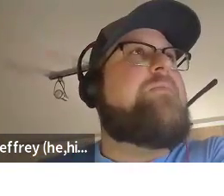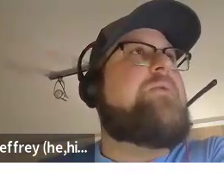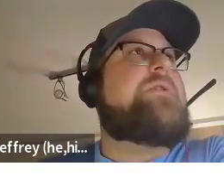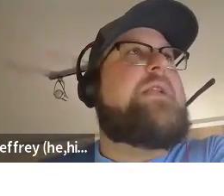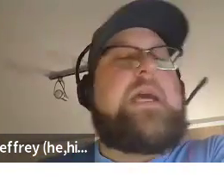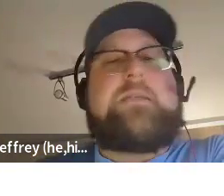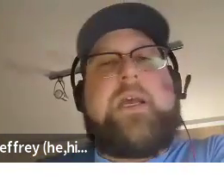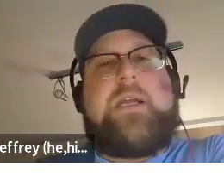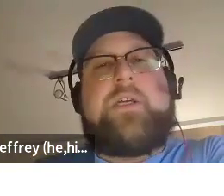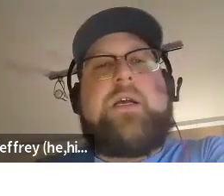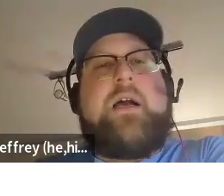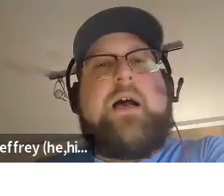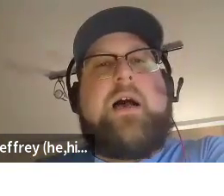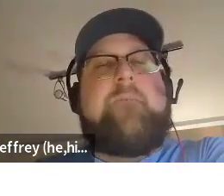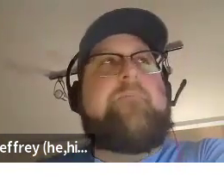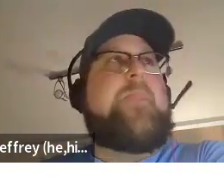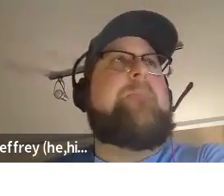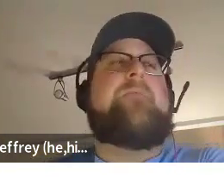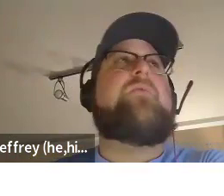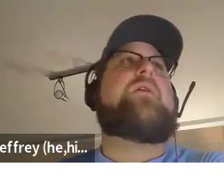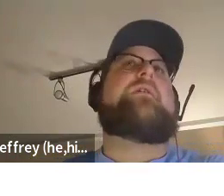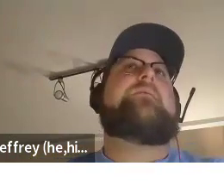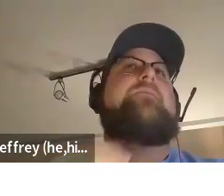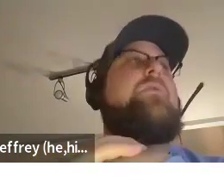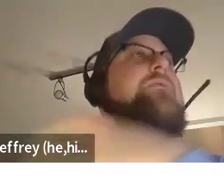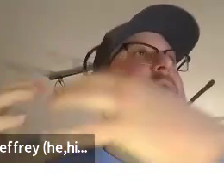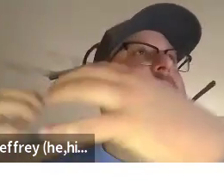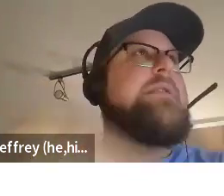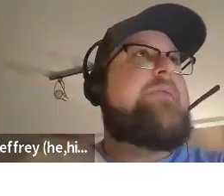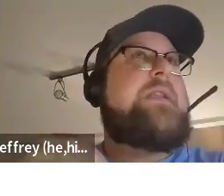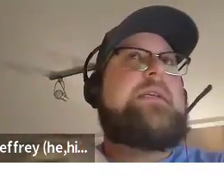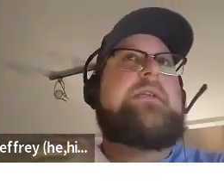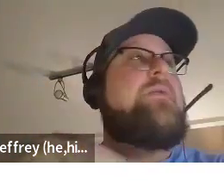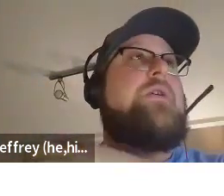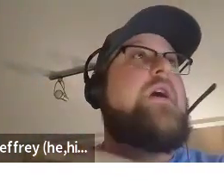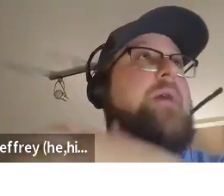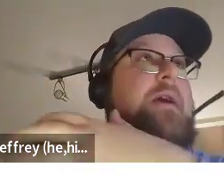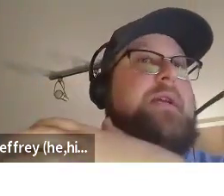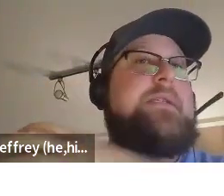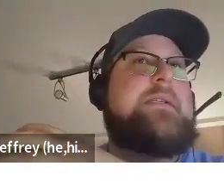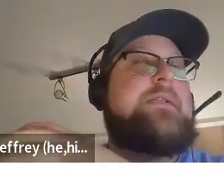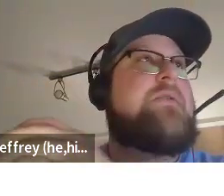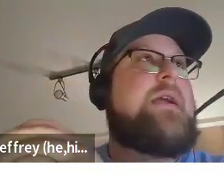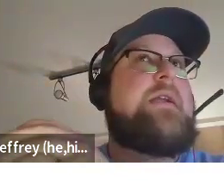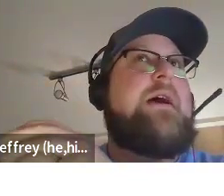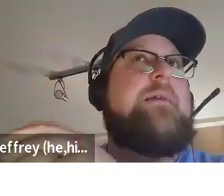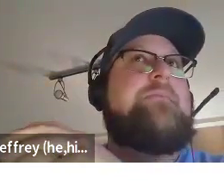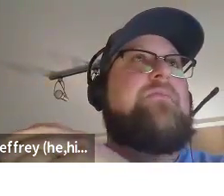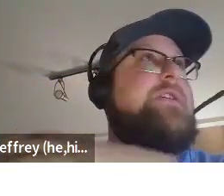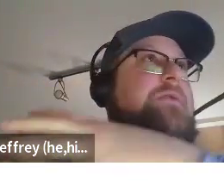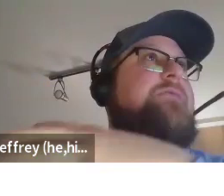schedule, which I'll post on the next page. But if you work with folks living in this and you're not aware of this, this is a